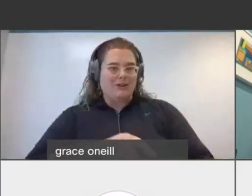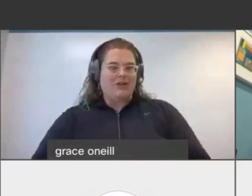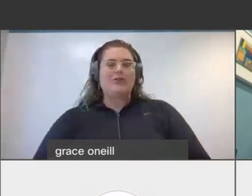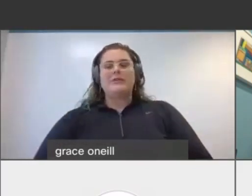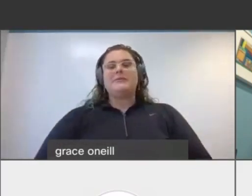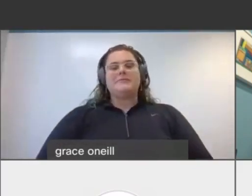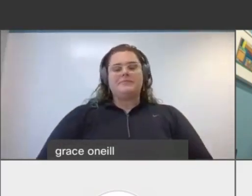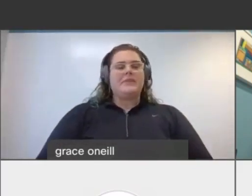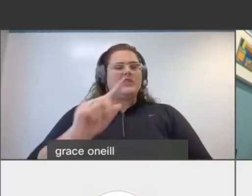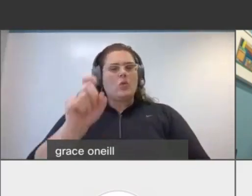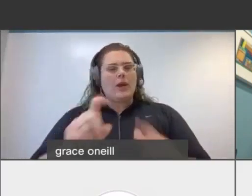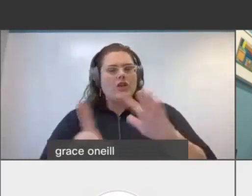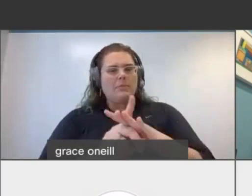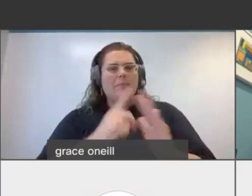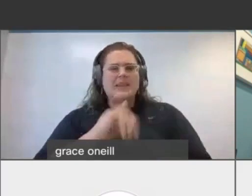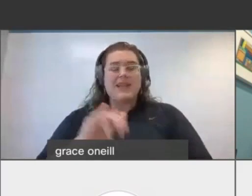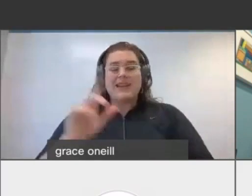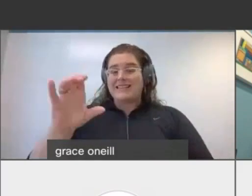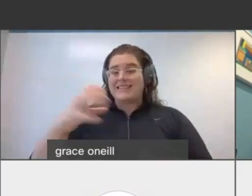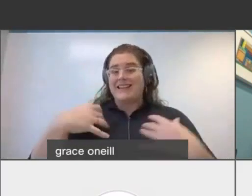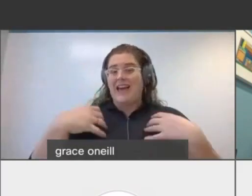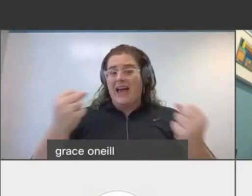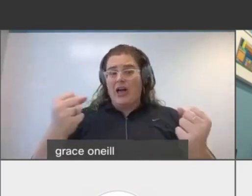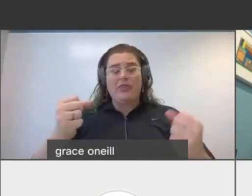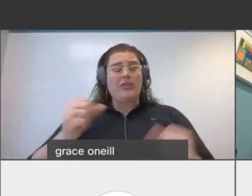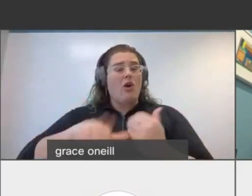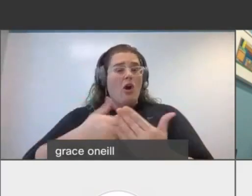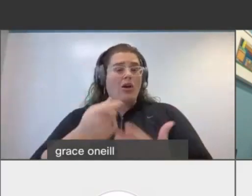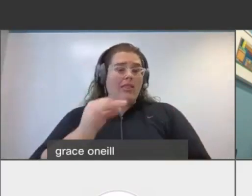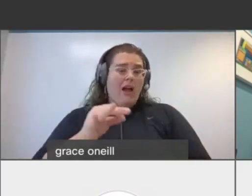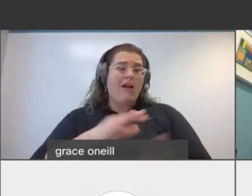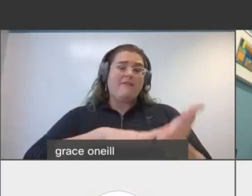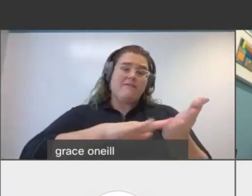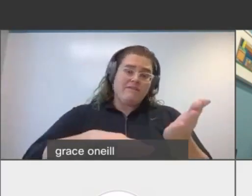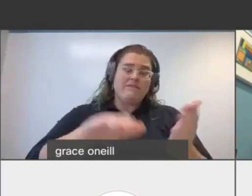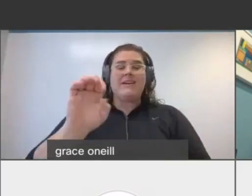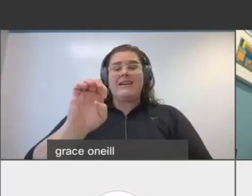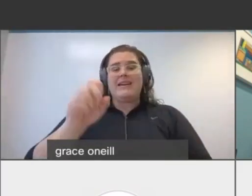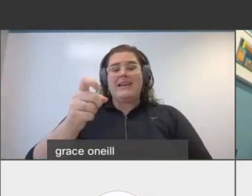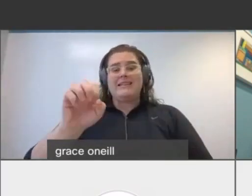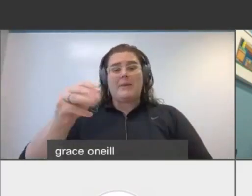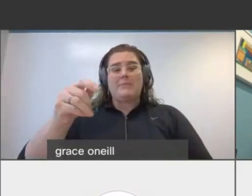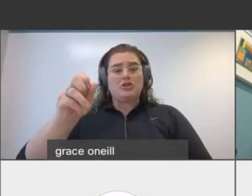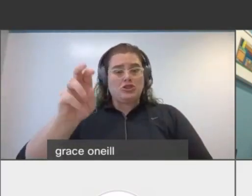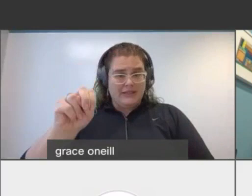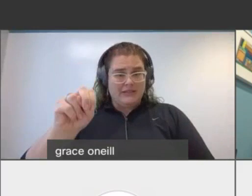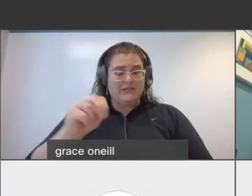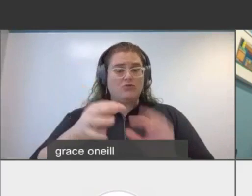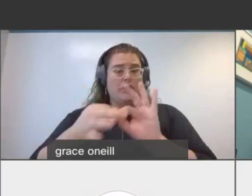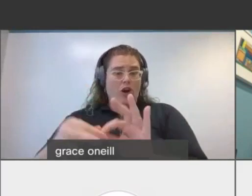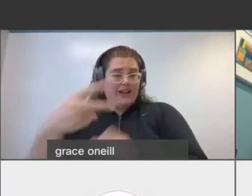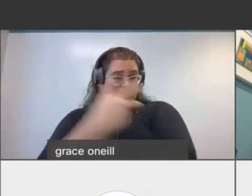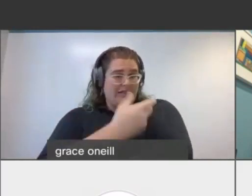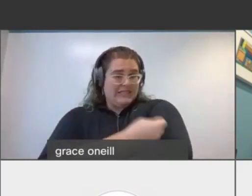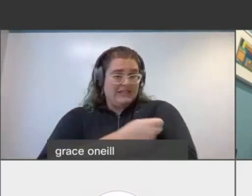has DC Health now issued all of its exemption decisions regarding vaccine exemptions? If not, when